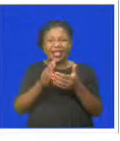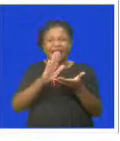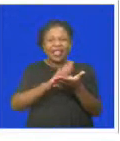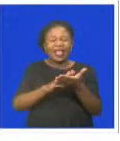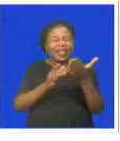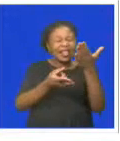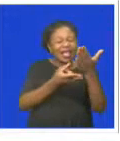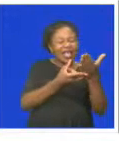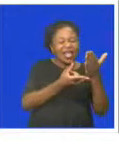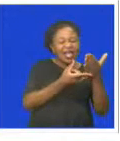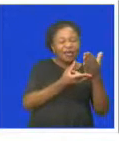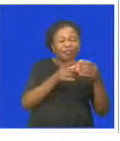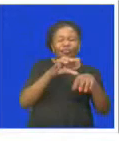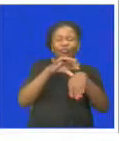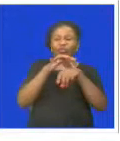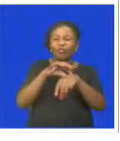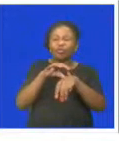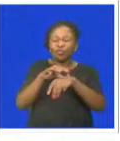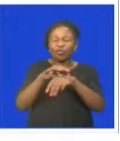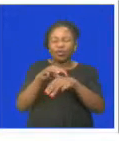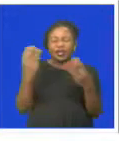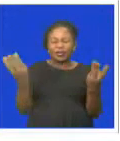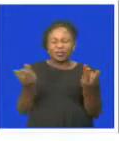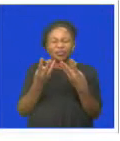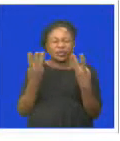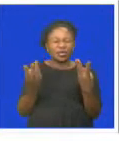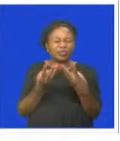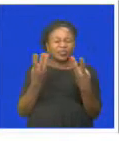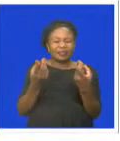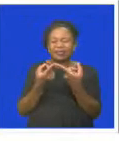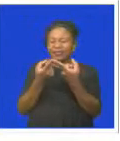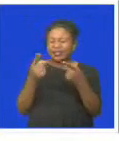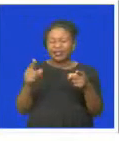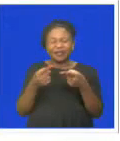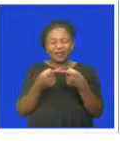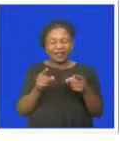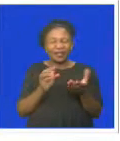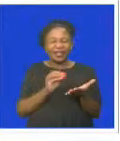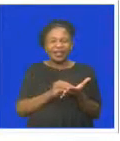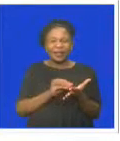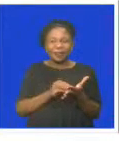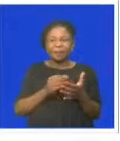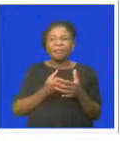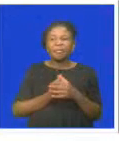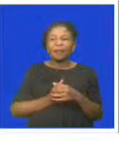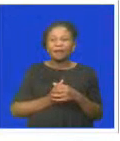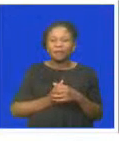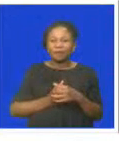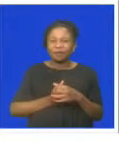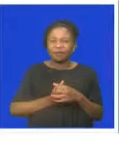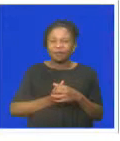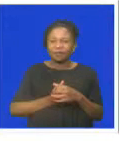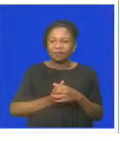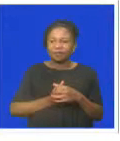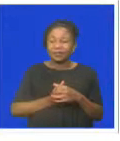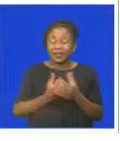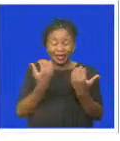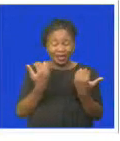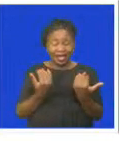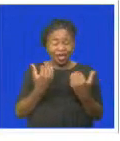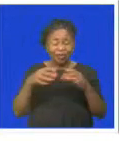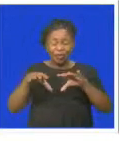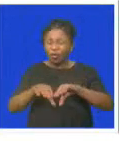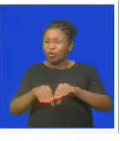patients with illness, diseases, and injuries. Where can you find a doctor, my lovely Lena?